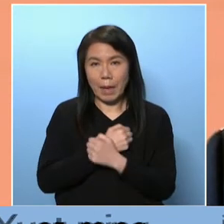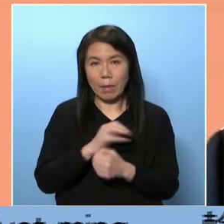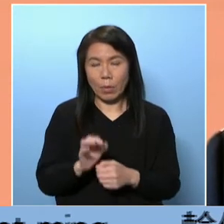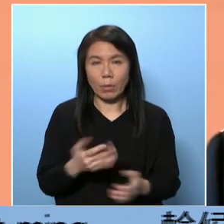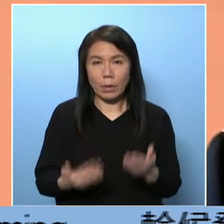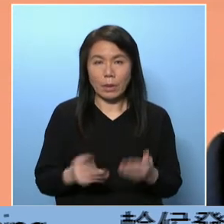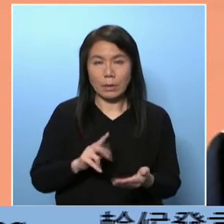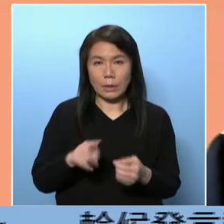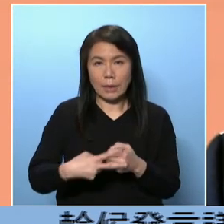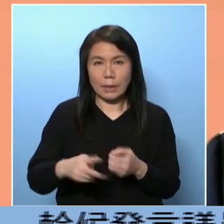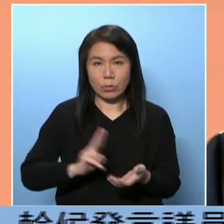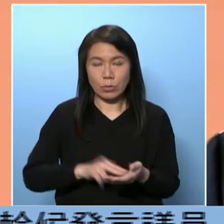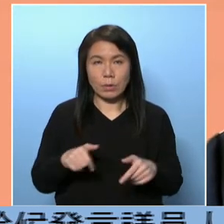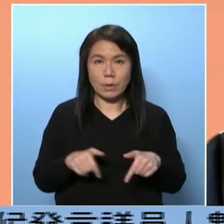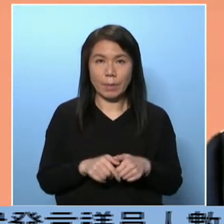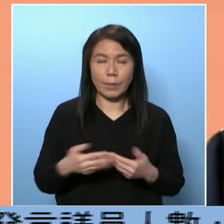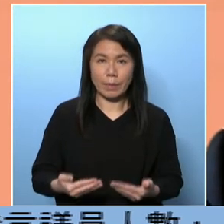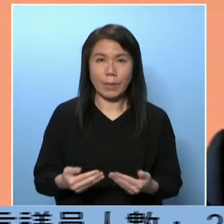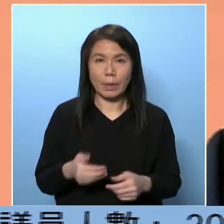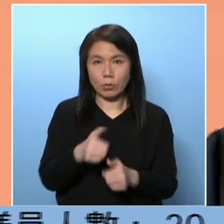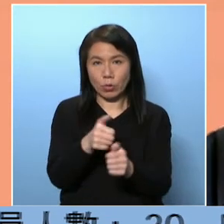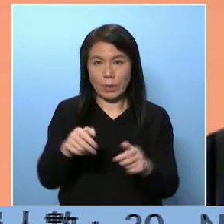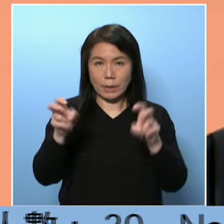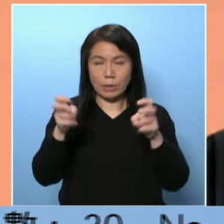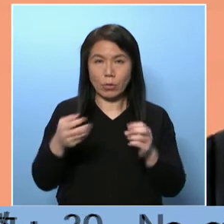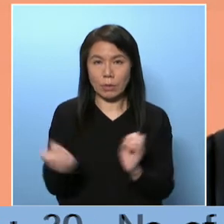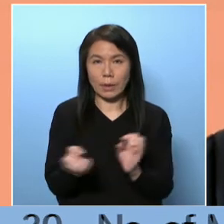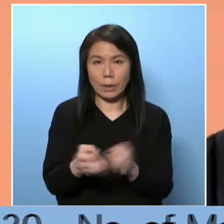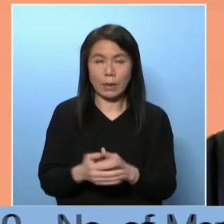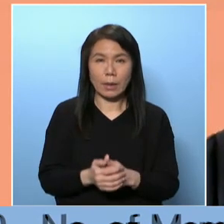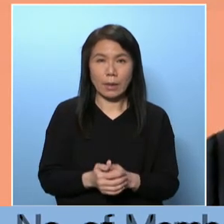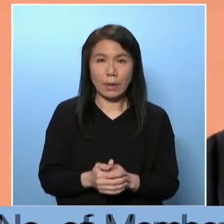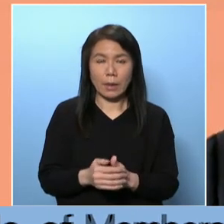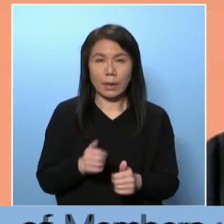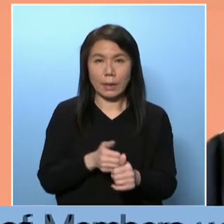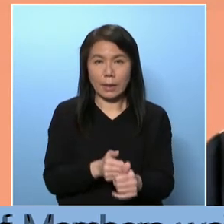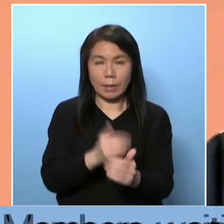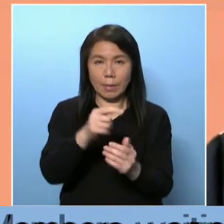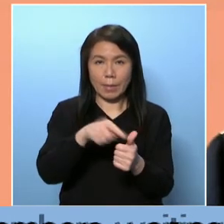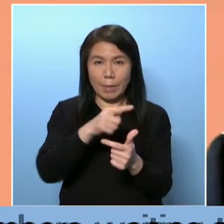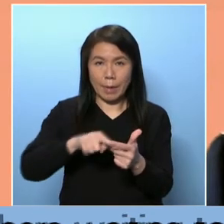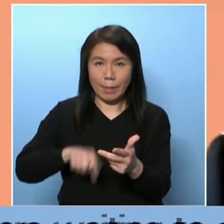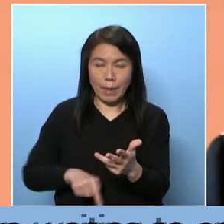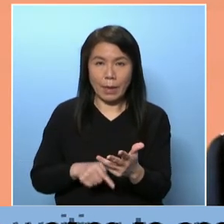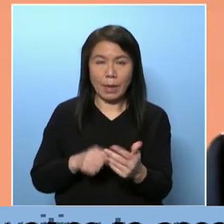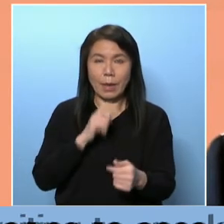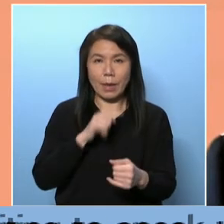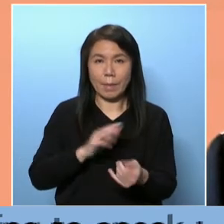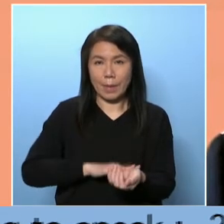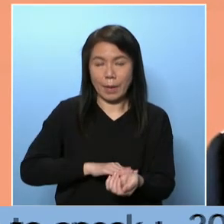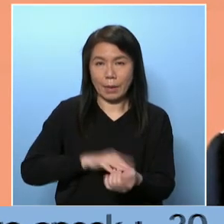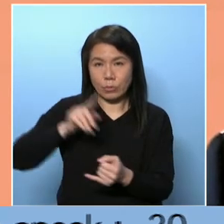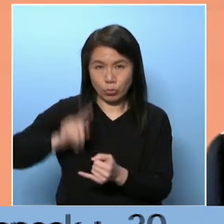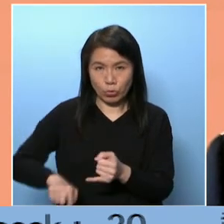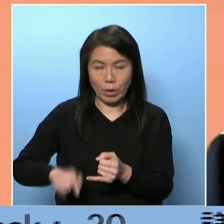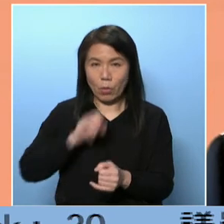spared no efforts in fighting this epidemic. And in this motion of thanks debate, well,